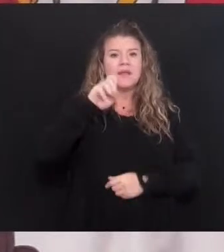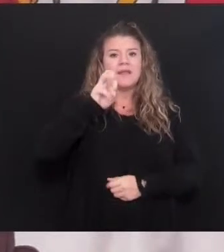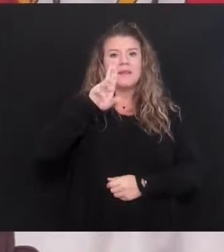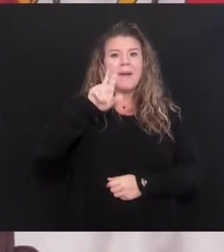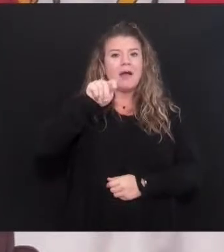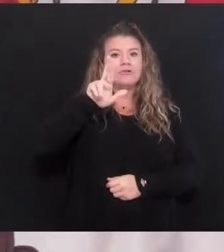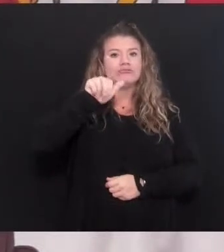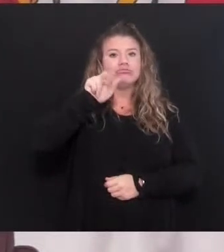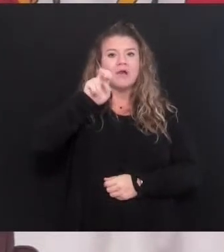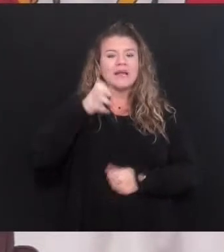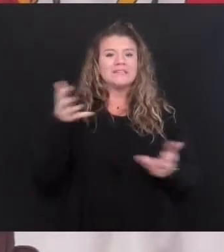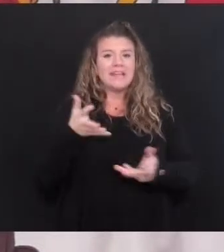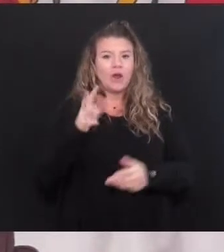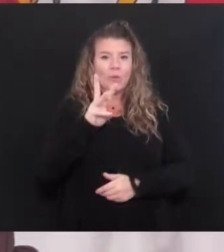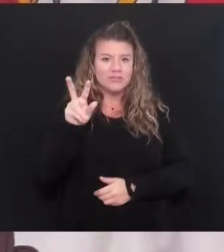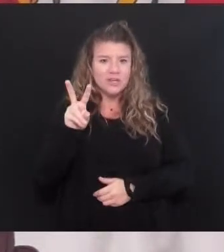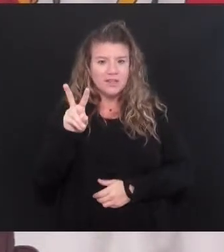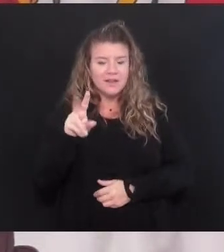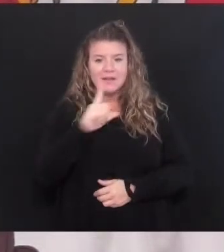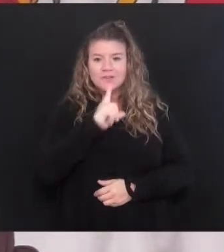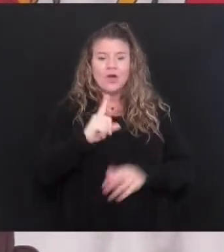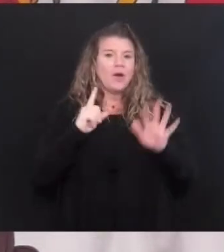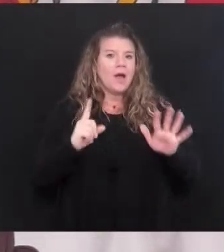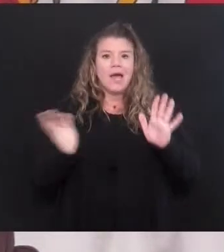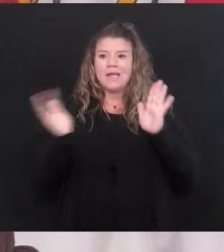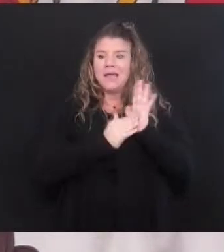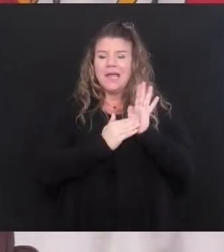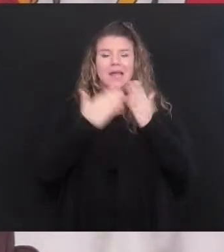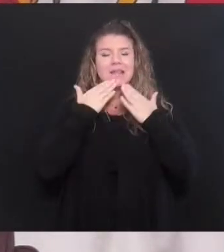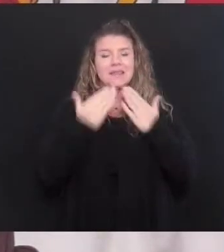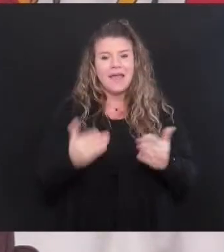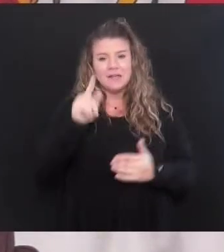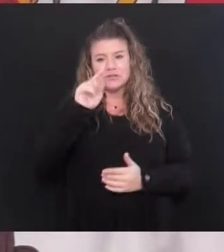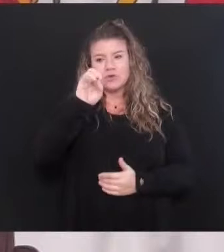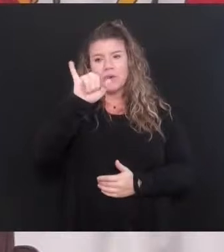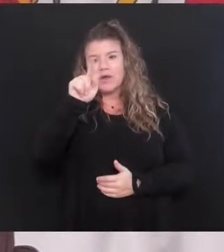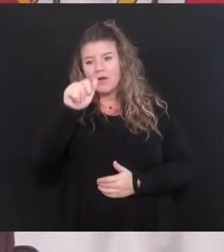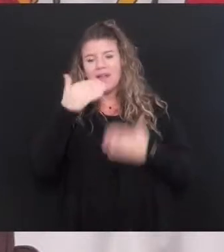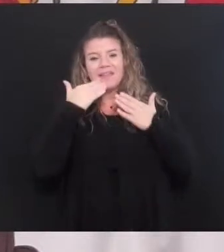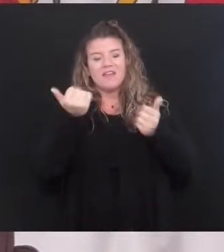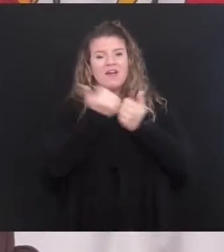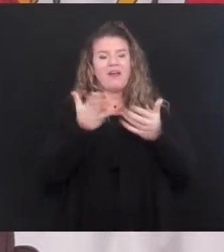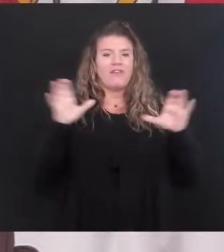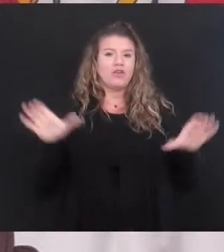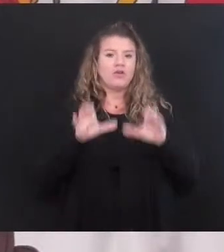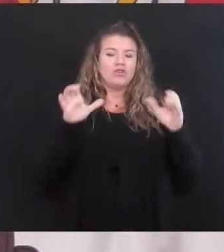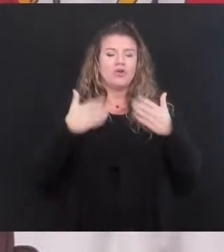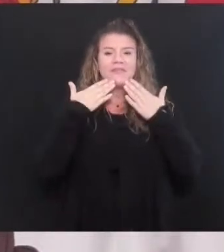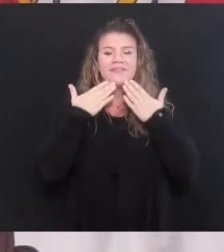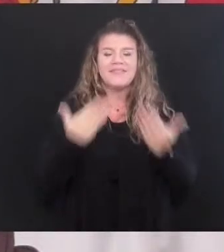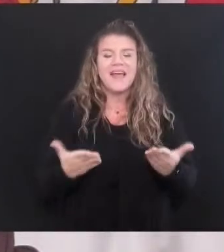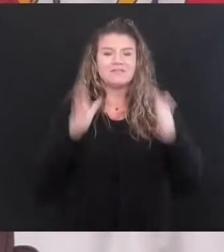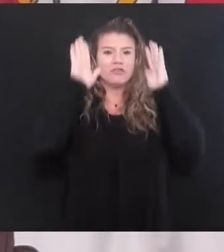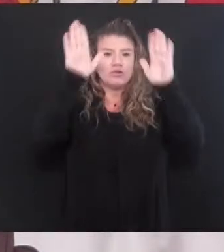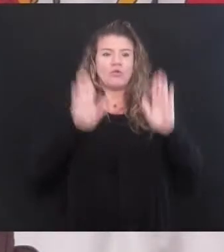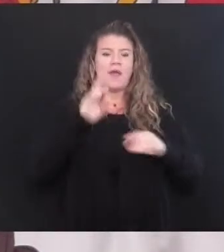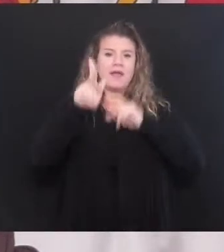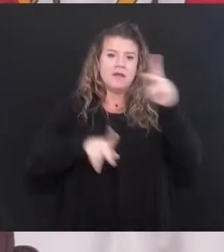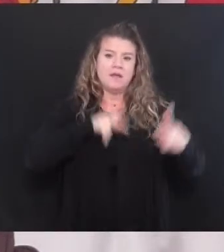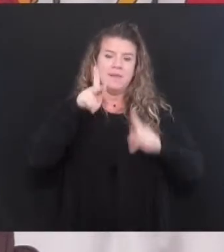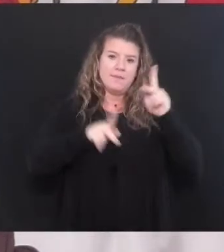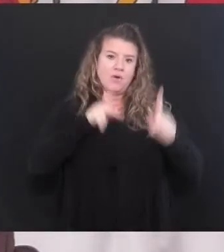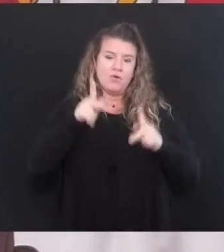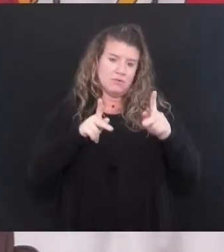here in West Virginia. So listen, again, thanks Toyota, thanks for all you do. Thanks for all the great people at